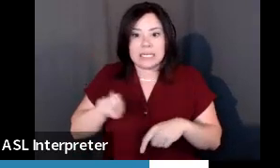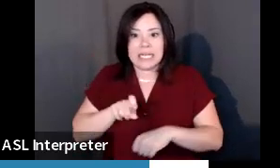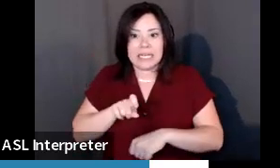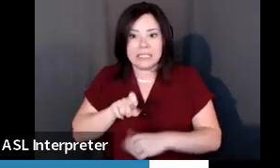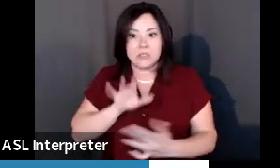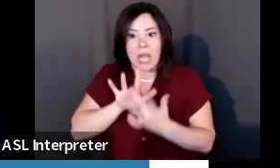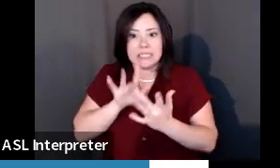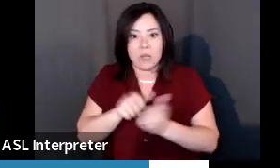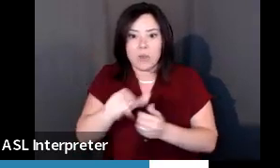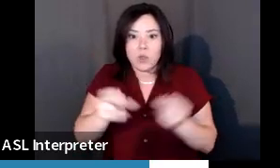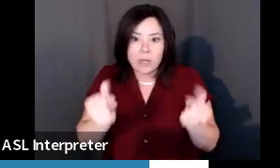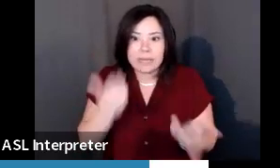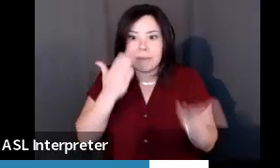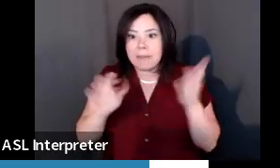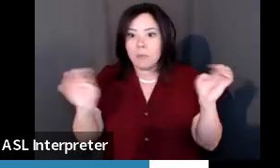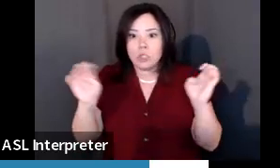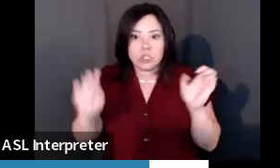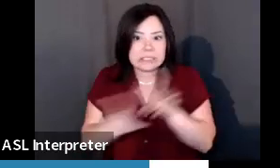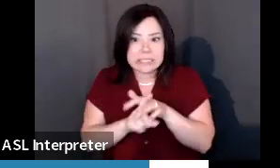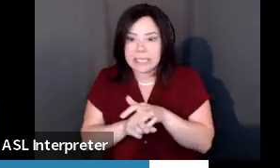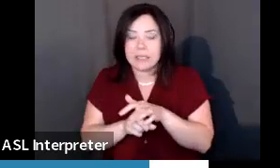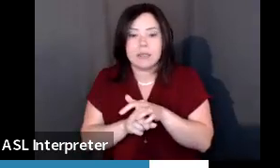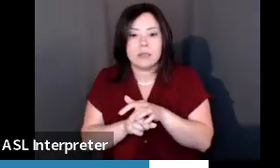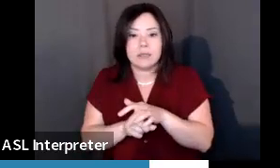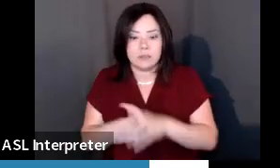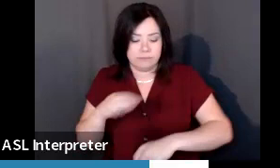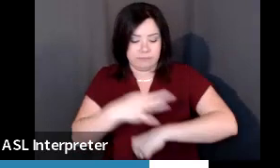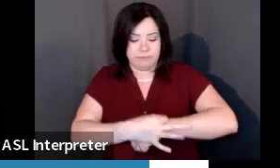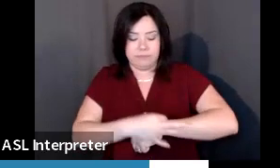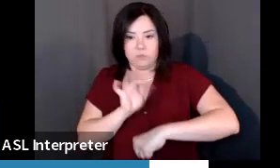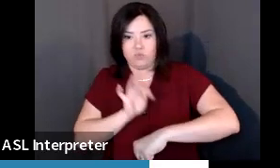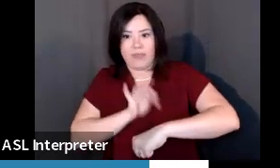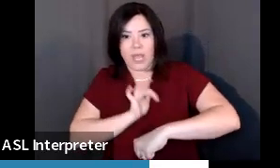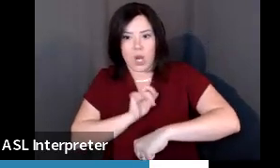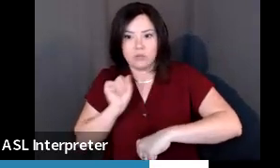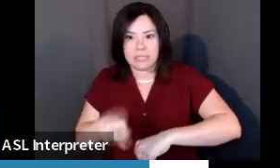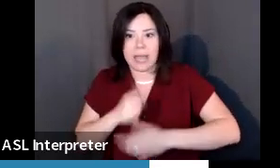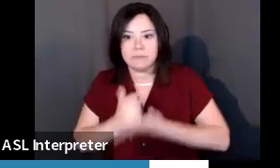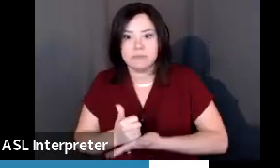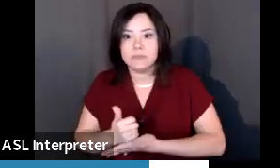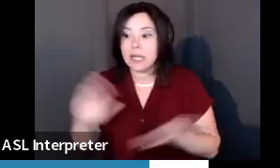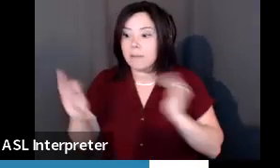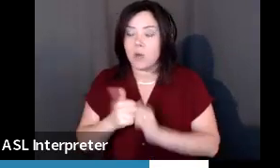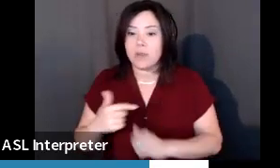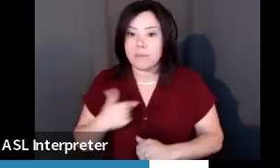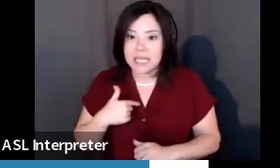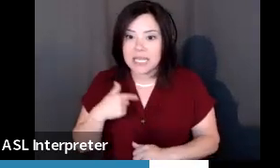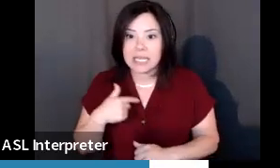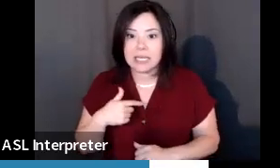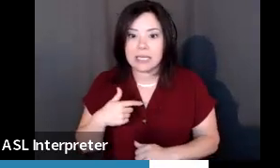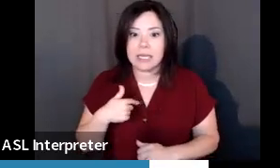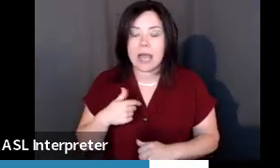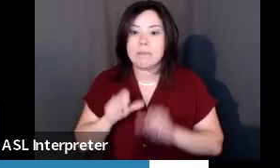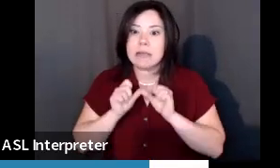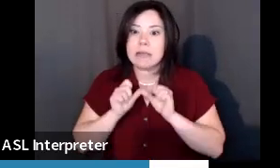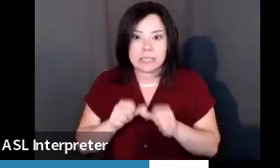because something's happened, it's right there on your wrist. You can get it instead of, if you're like me and constantly